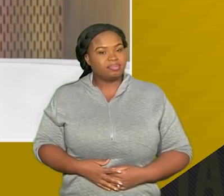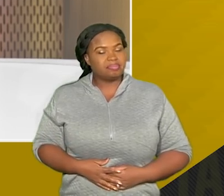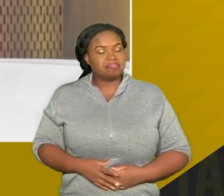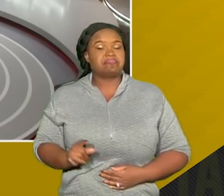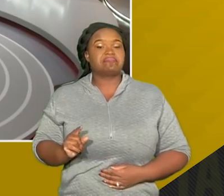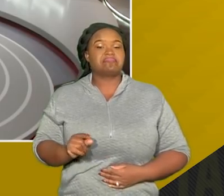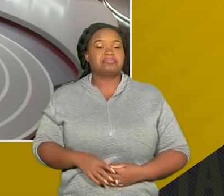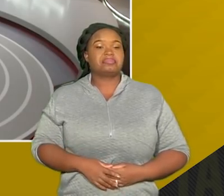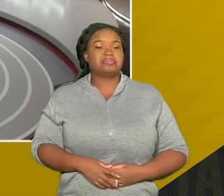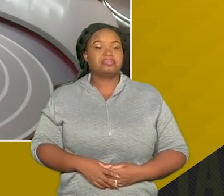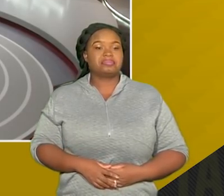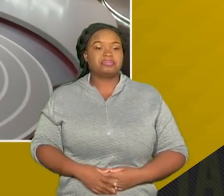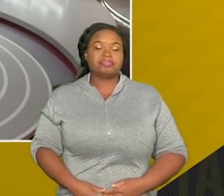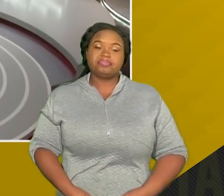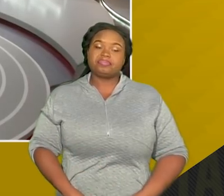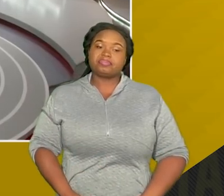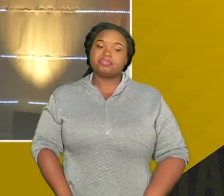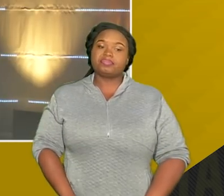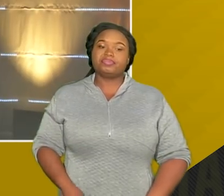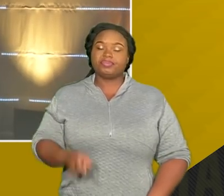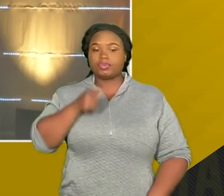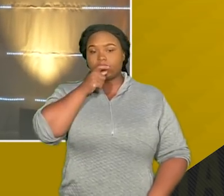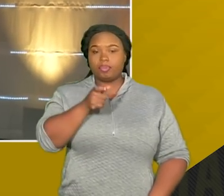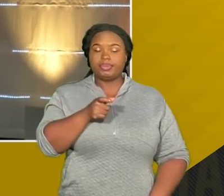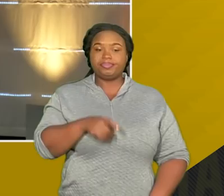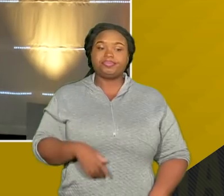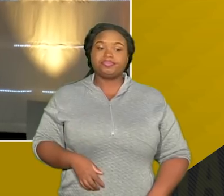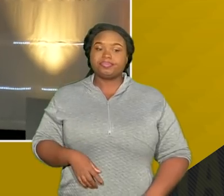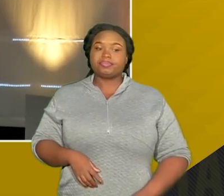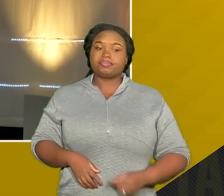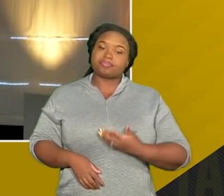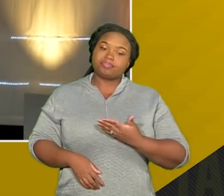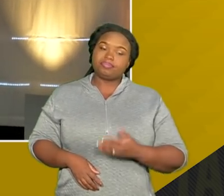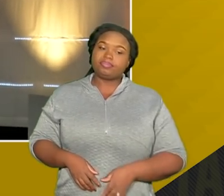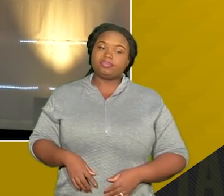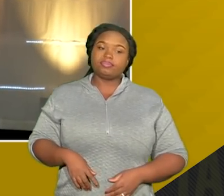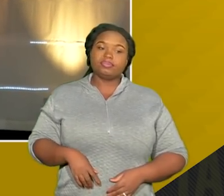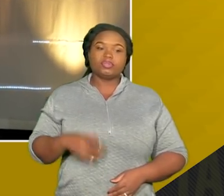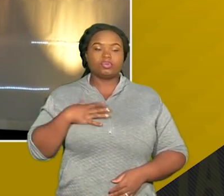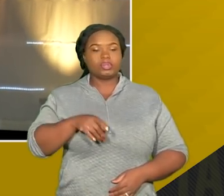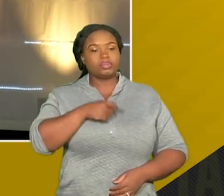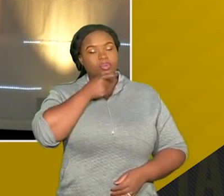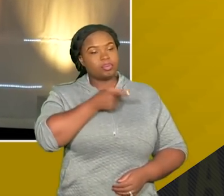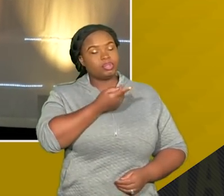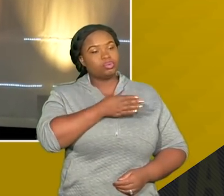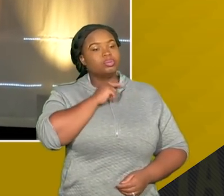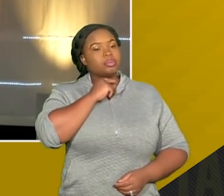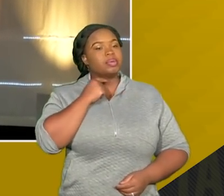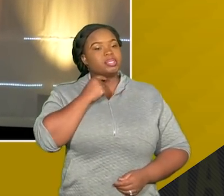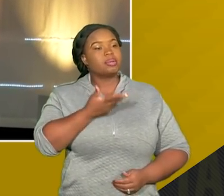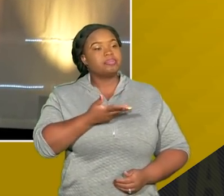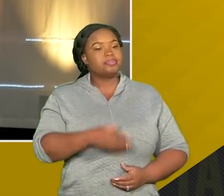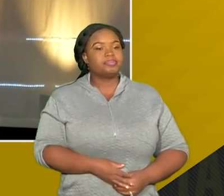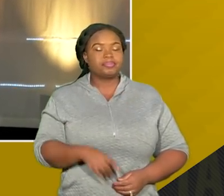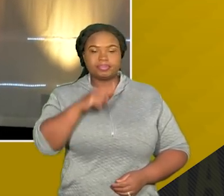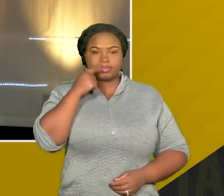Interesting. And also, there is a comment about Bishop Ekona, my brother Ubanikama, and if you look at Bishop Njegamaj. Lina Nagagenda